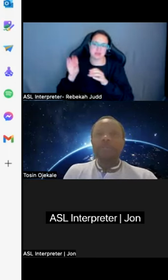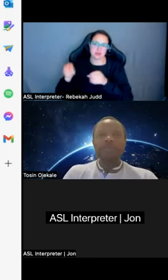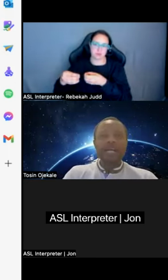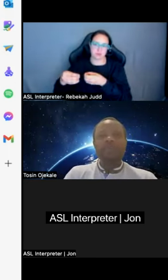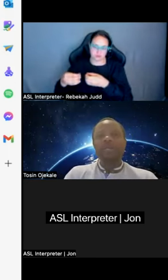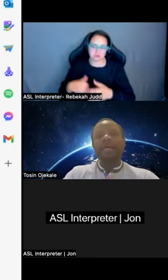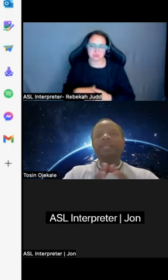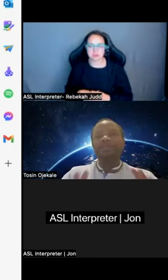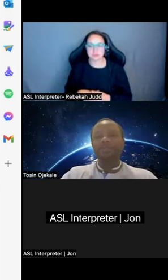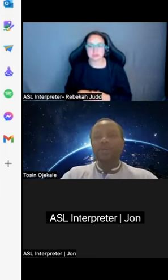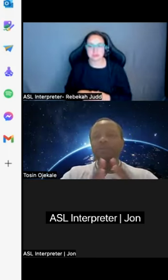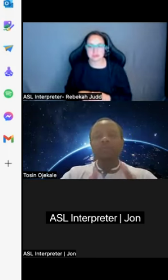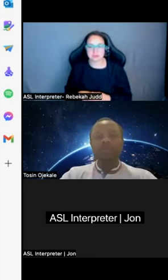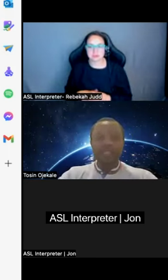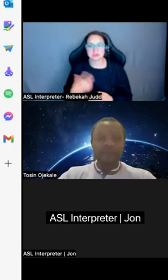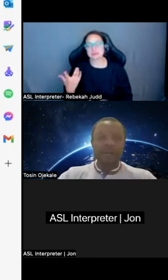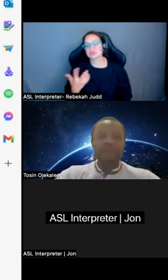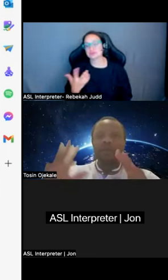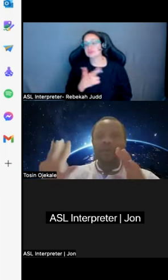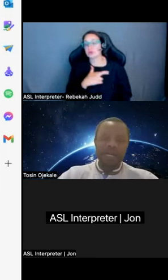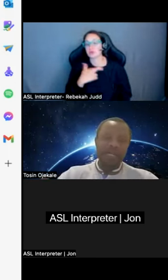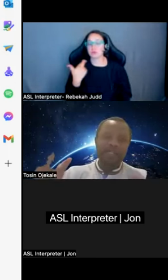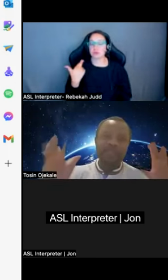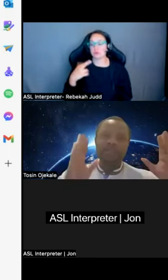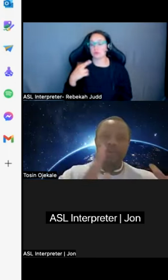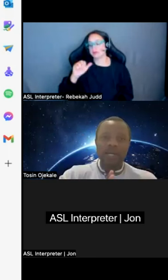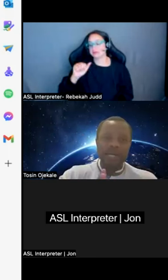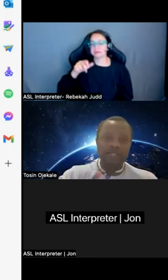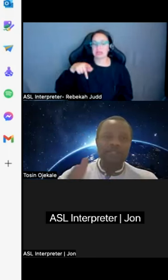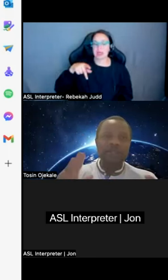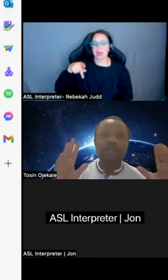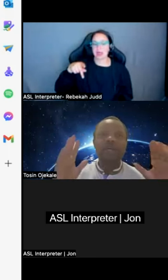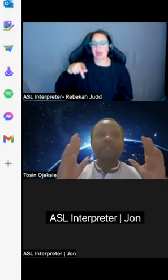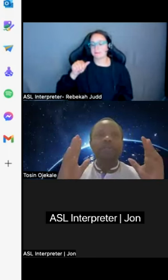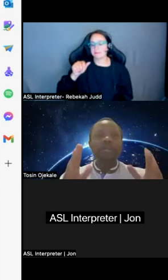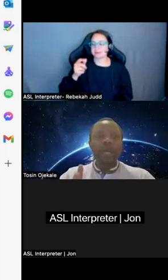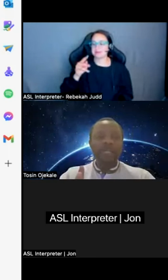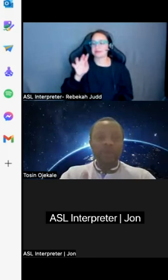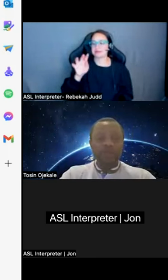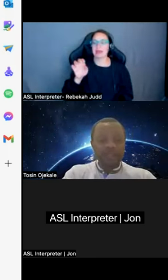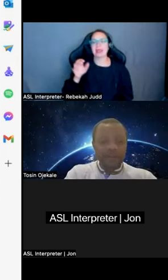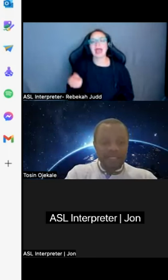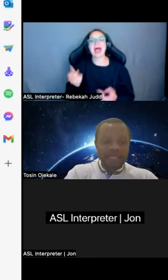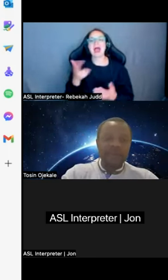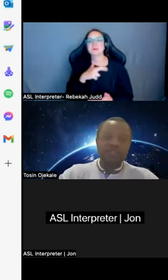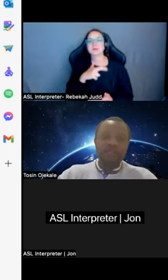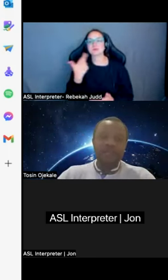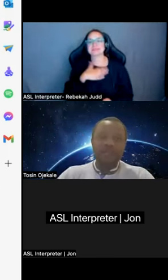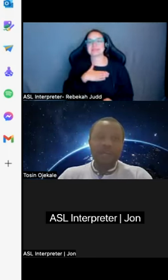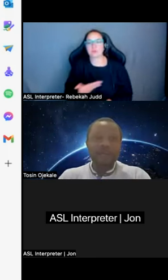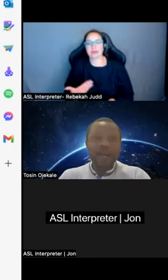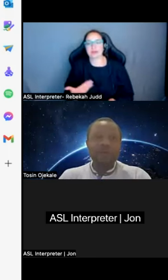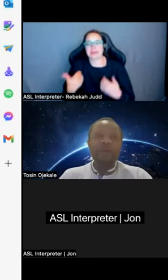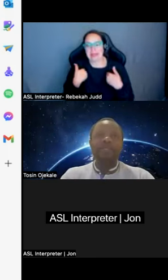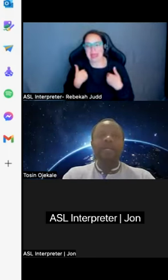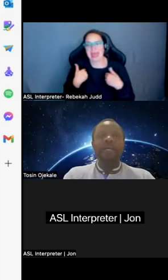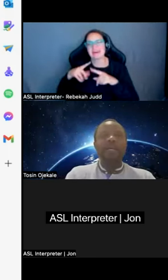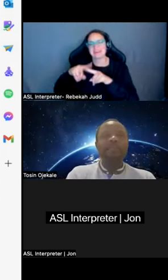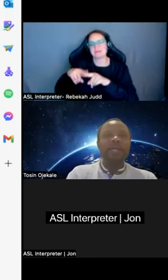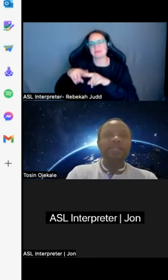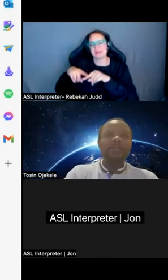so the risk appetite usually would differ from organization to organization. So it depends on different areas of the